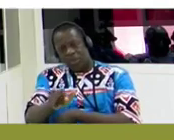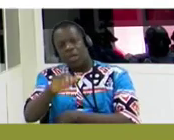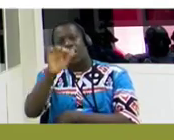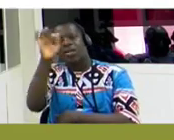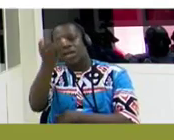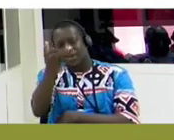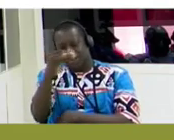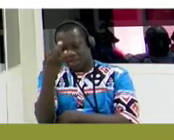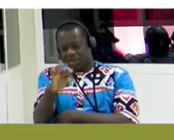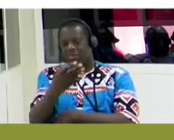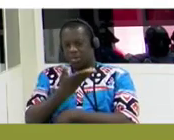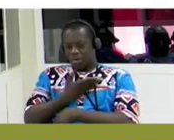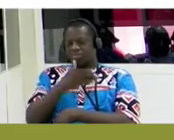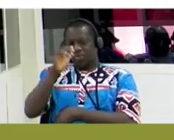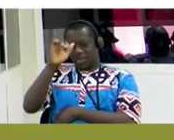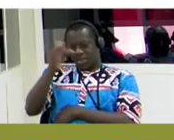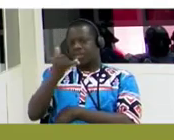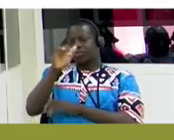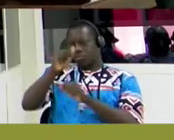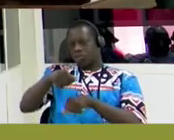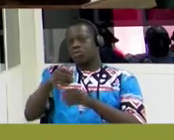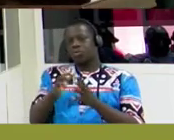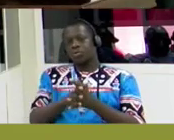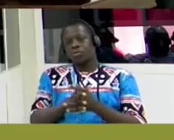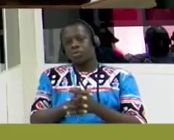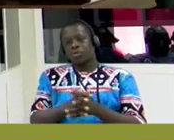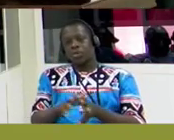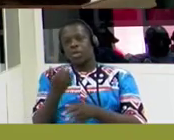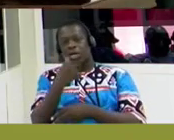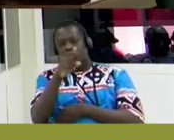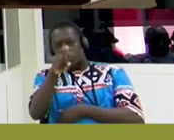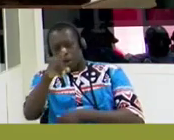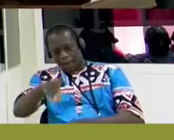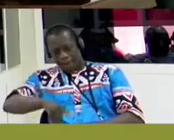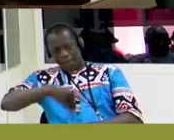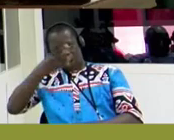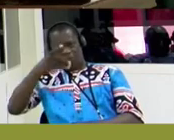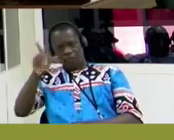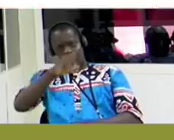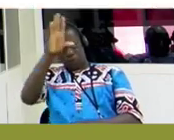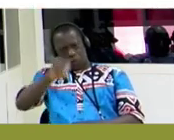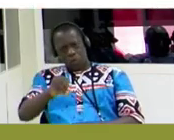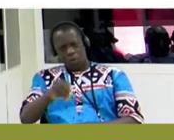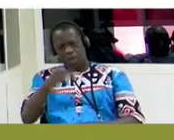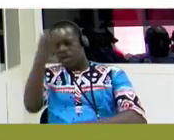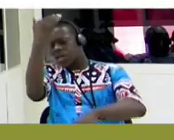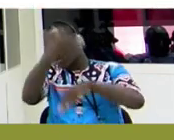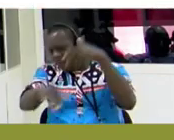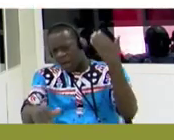I will. Yes, sir. Are you proud of what you have done? No, never. Why should I be proud?